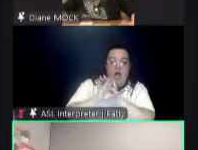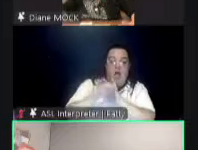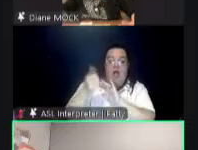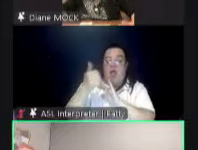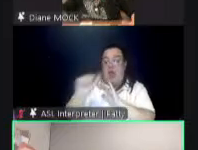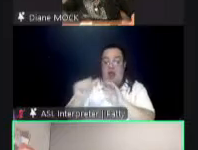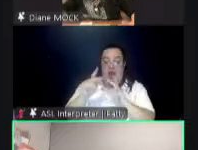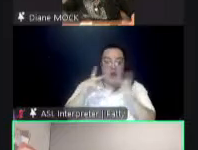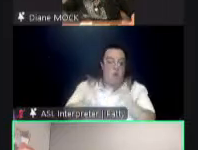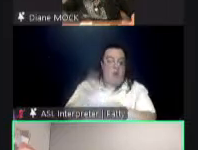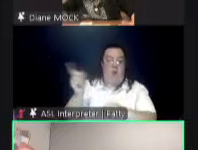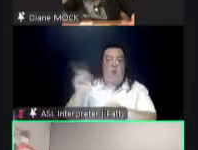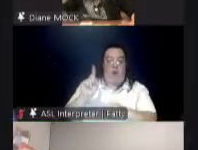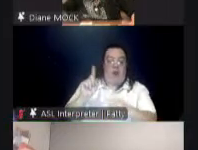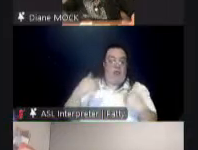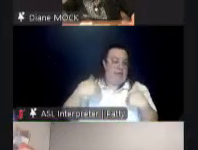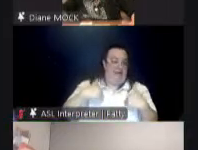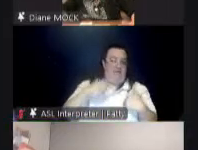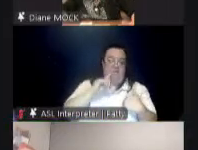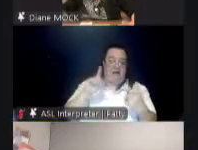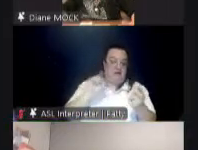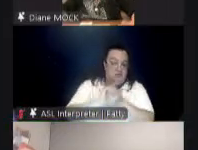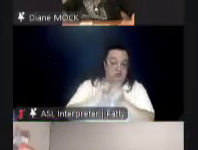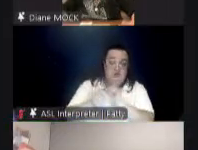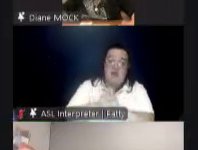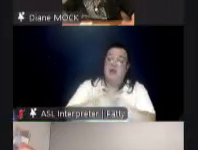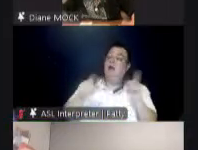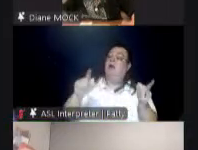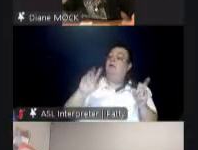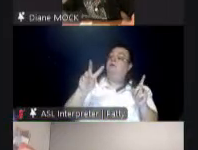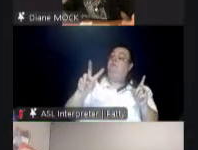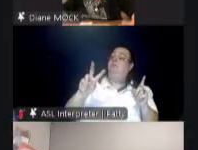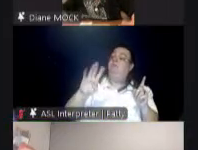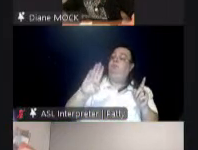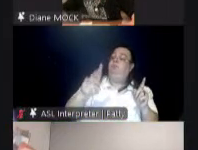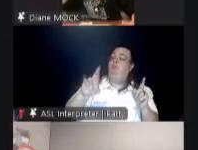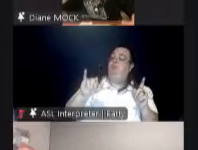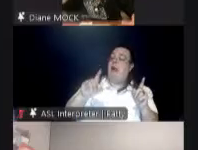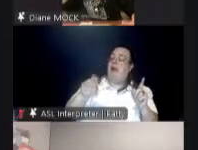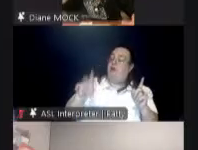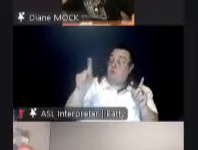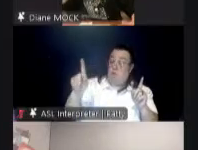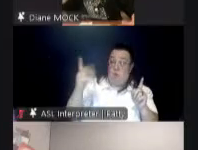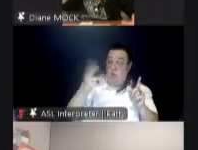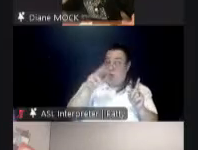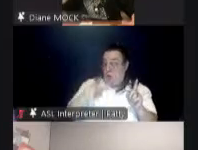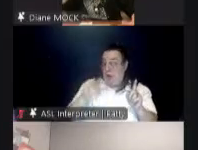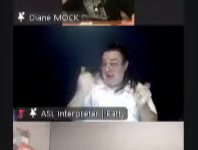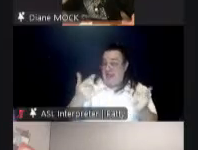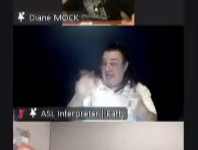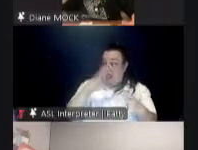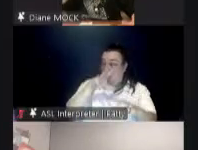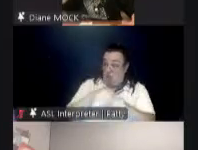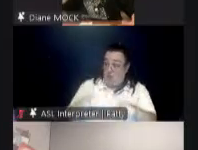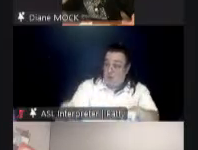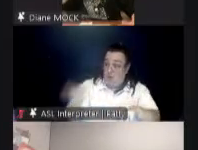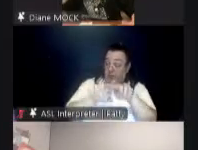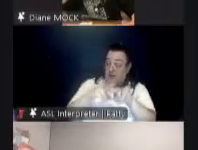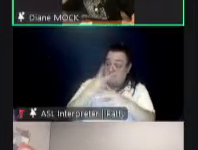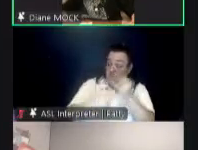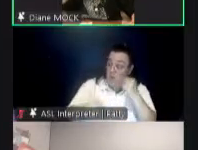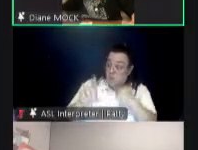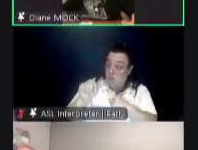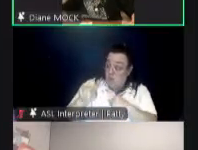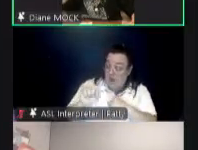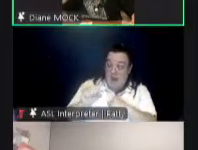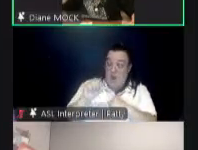in it. So does this current, what we're looking at right now, does that include increasing those two rates? Or